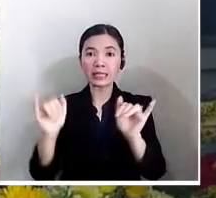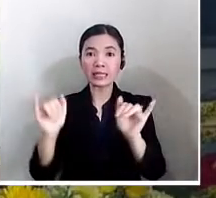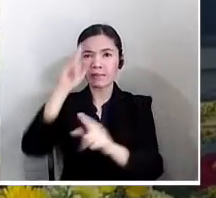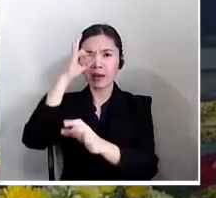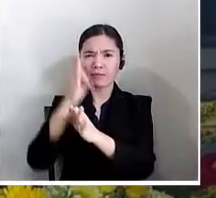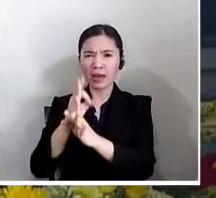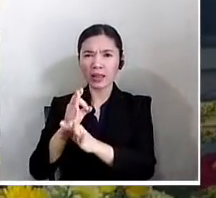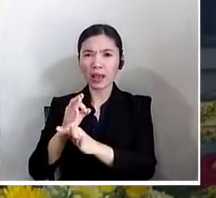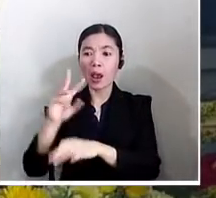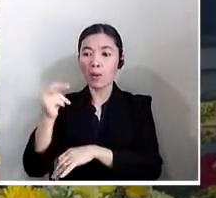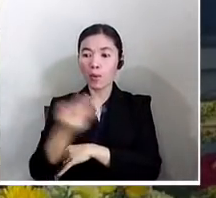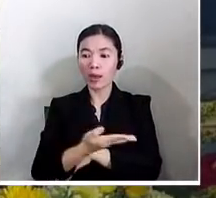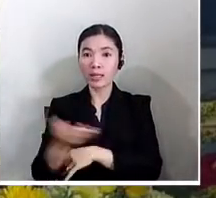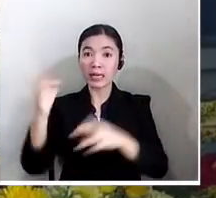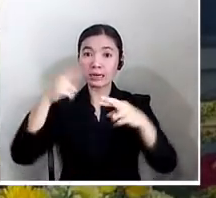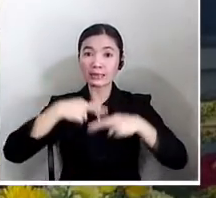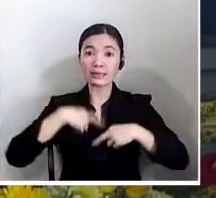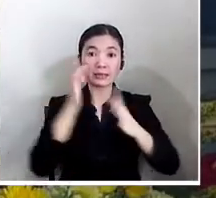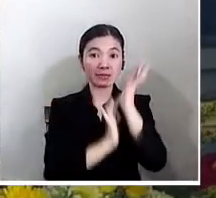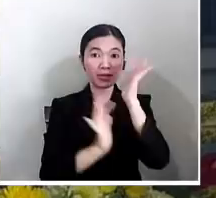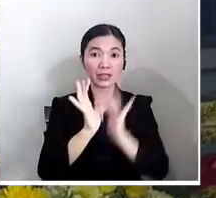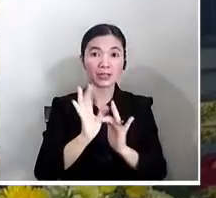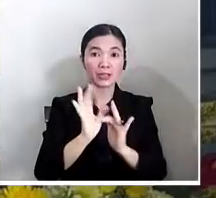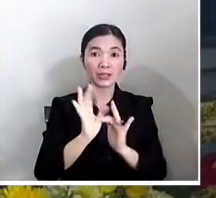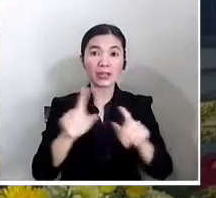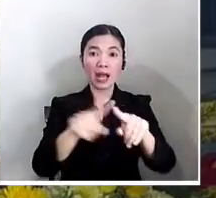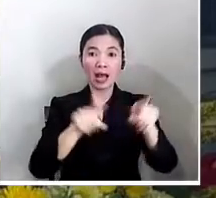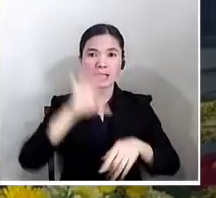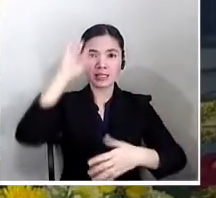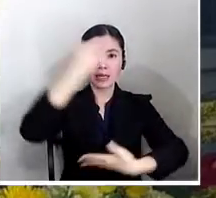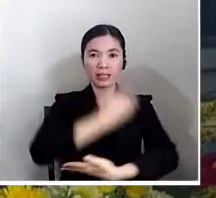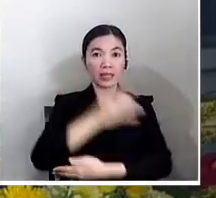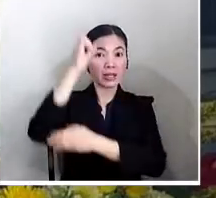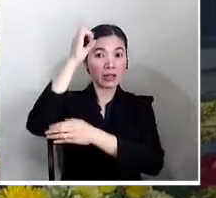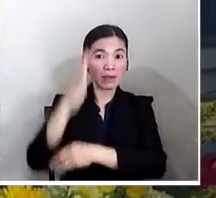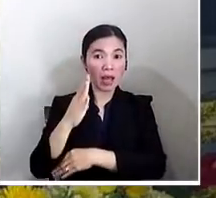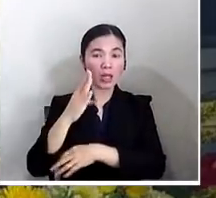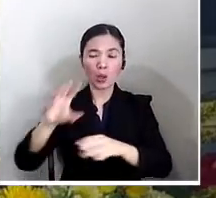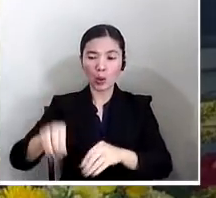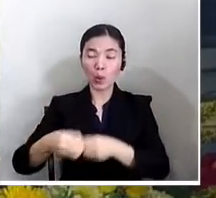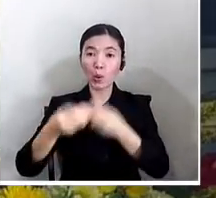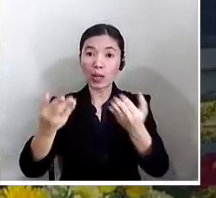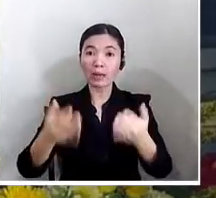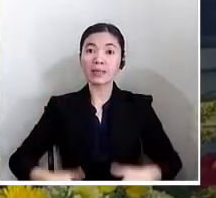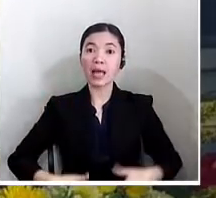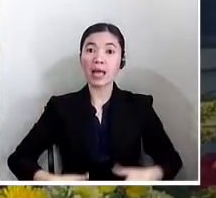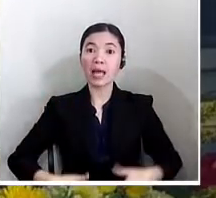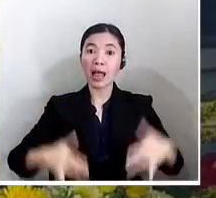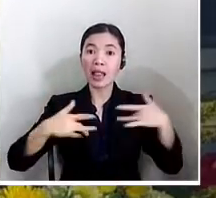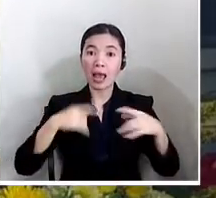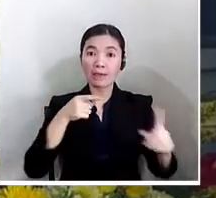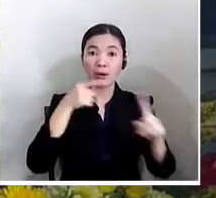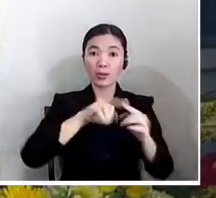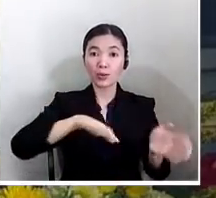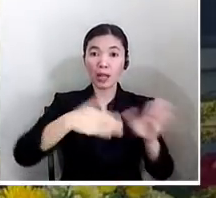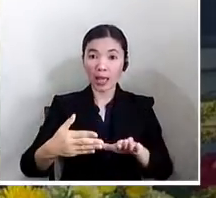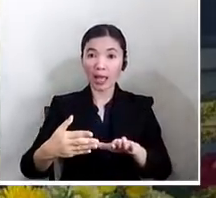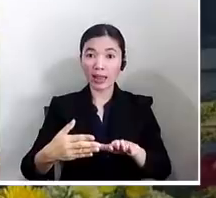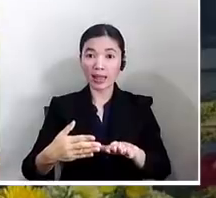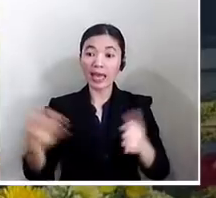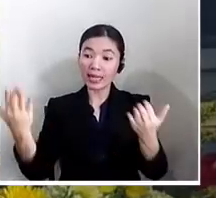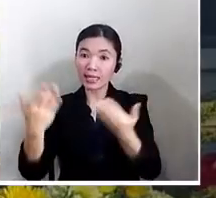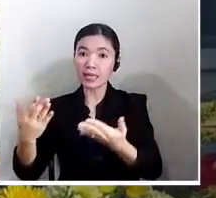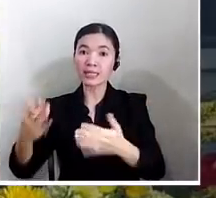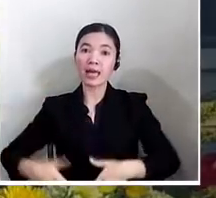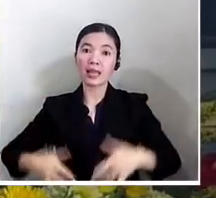Son of God who gives life to the dead, the life eternal. It is